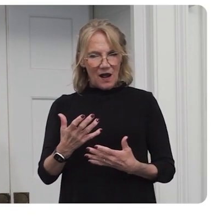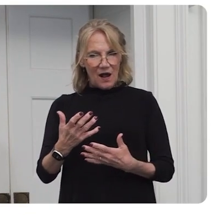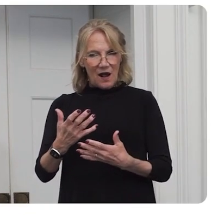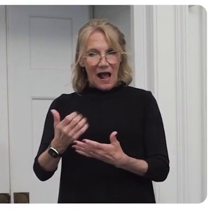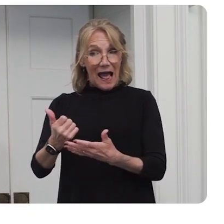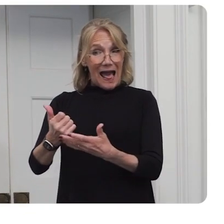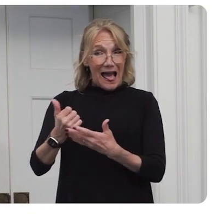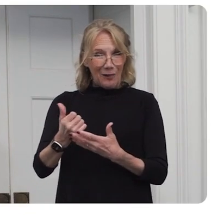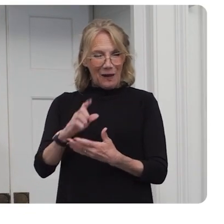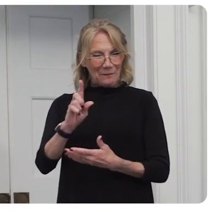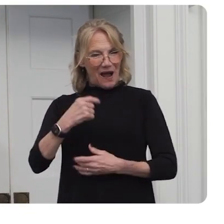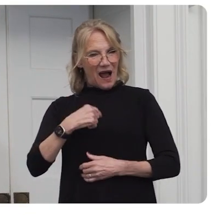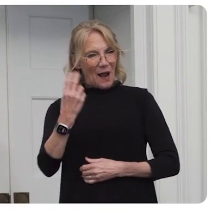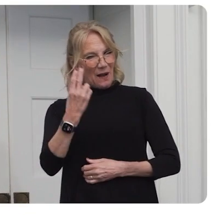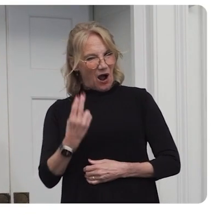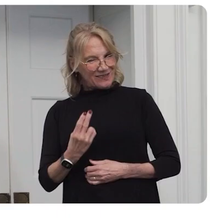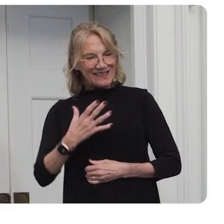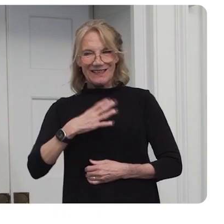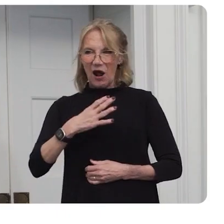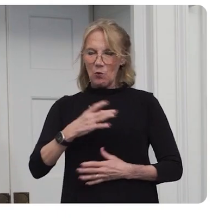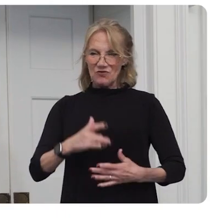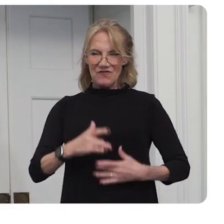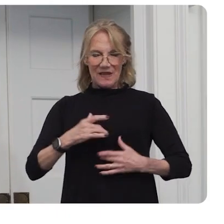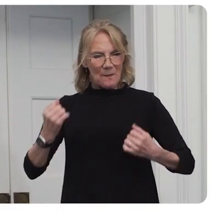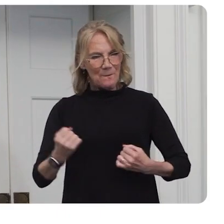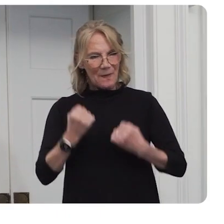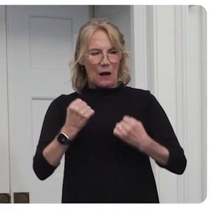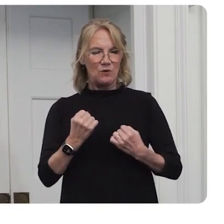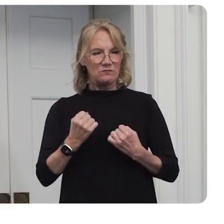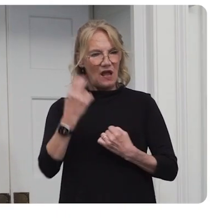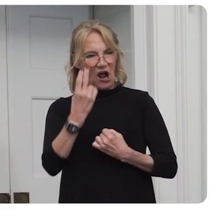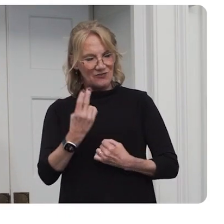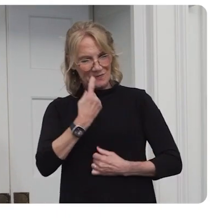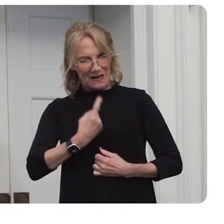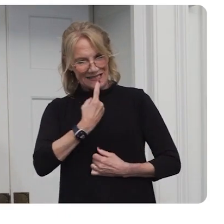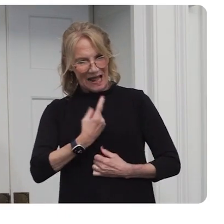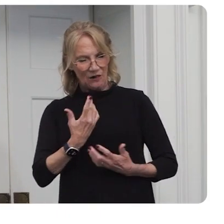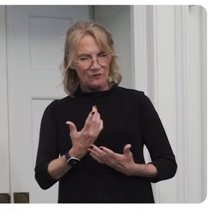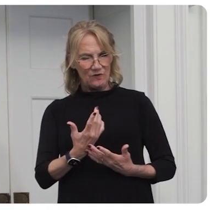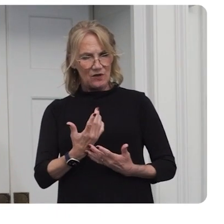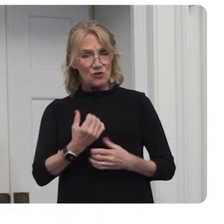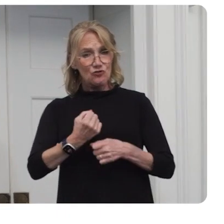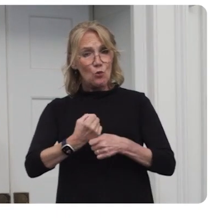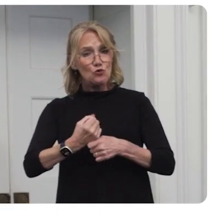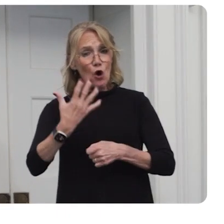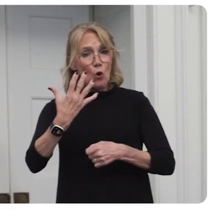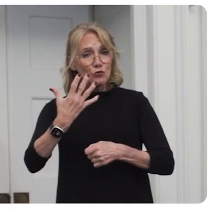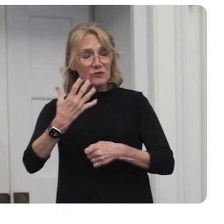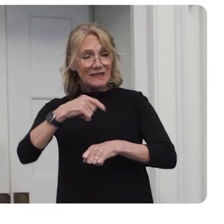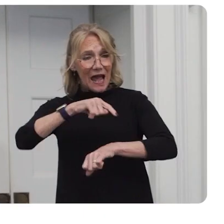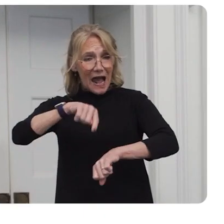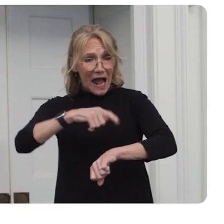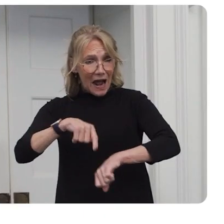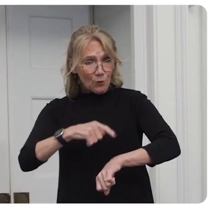artist and wanting to feel like a powerful, woman. Empowered artist. So does golden